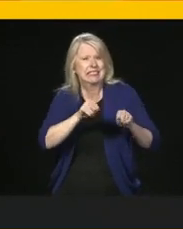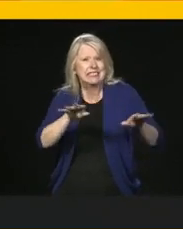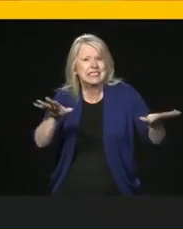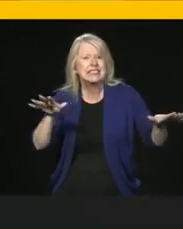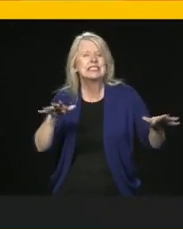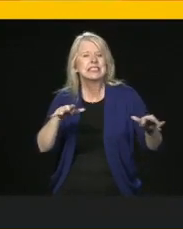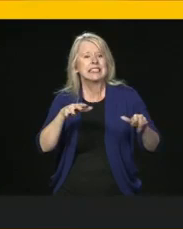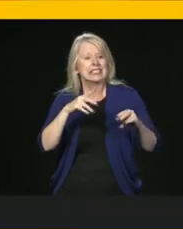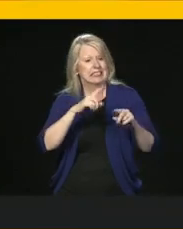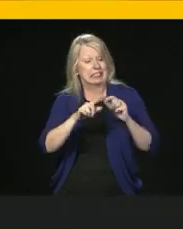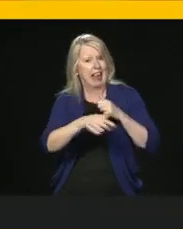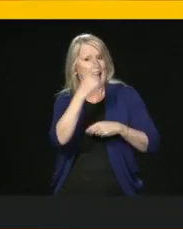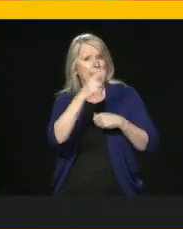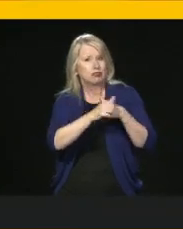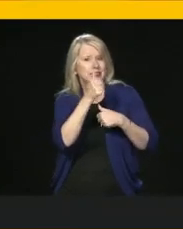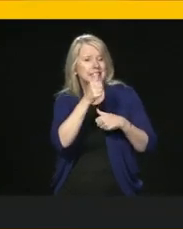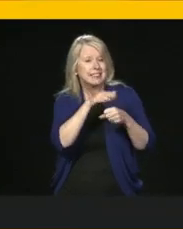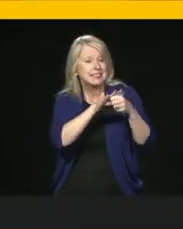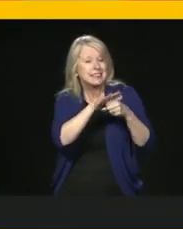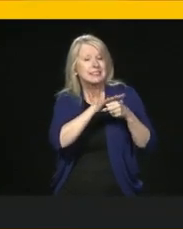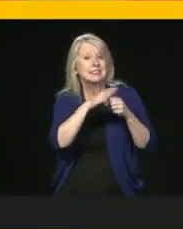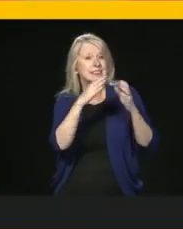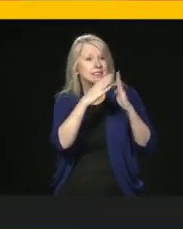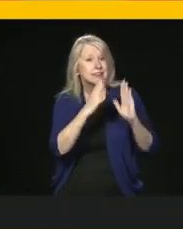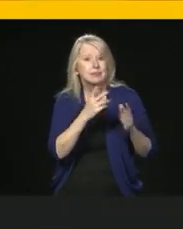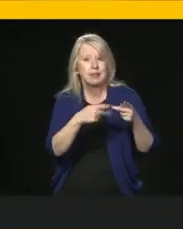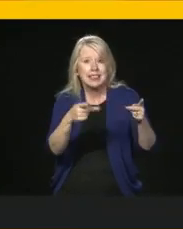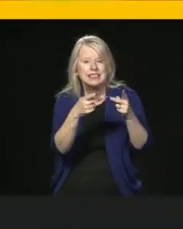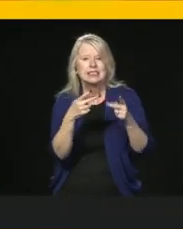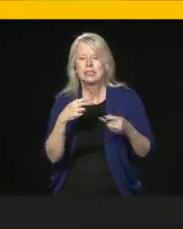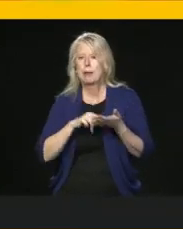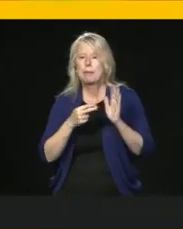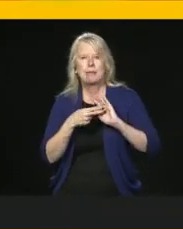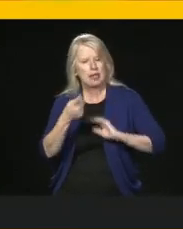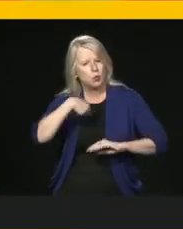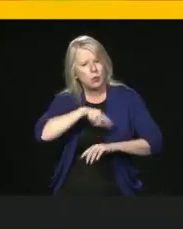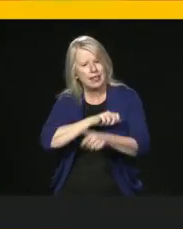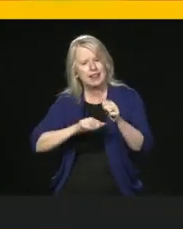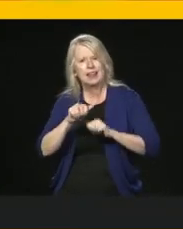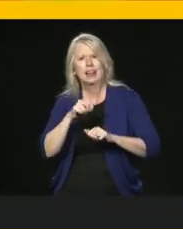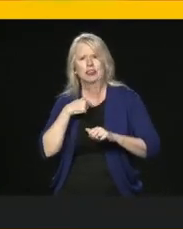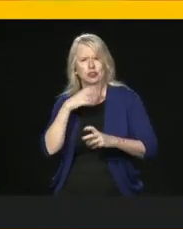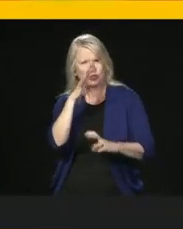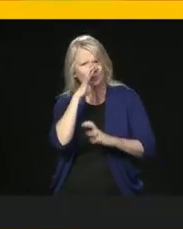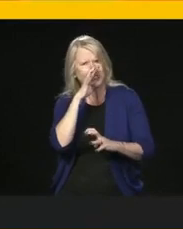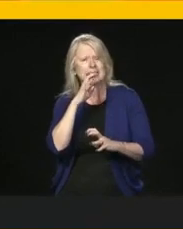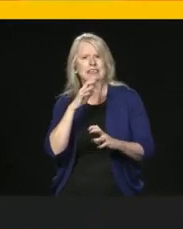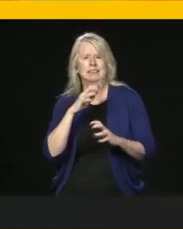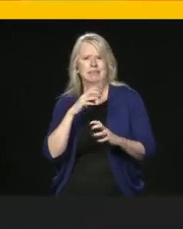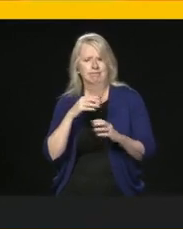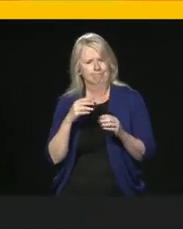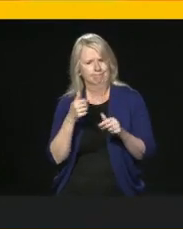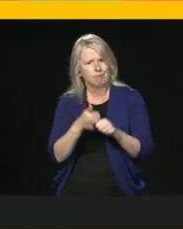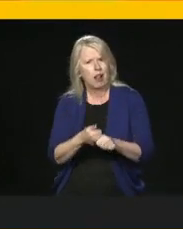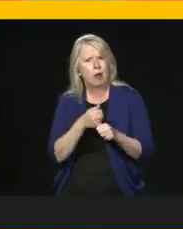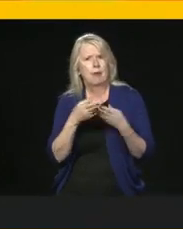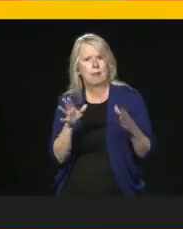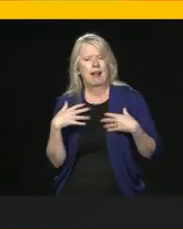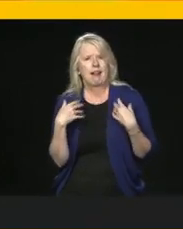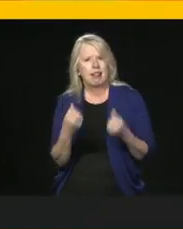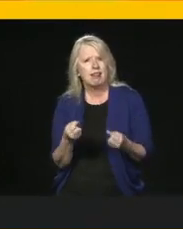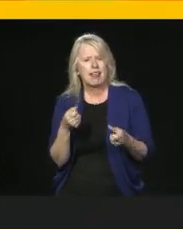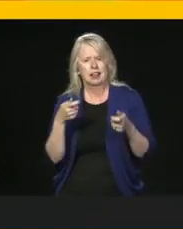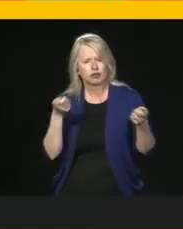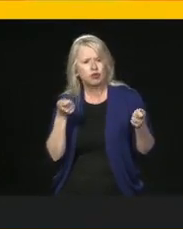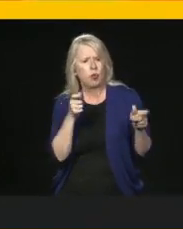to continue with strict public health and infection control measures. But to further protect all of